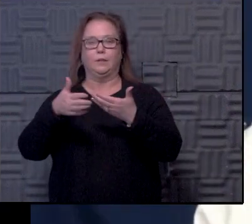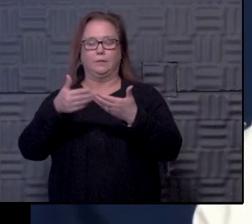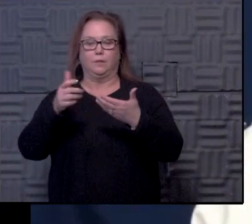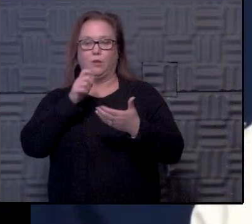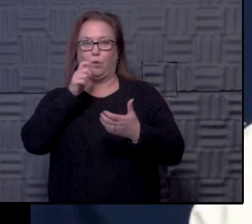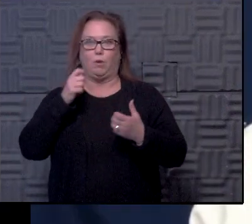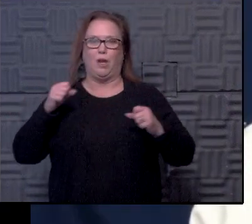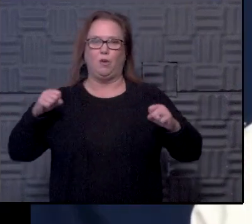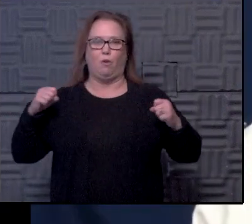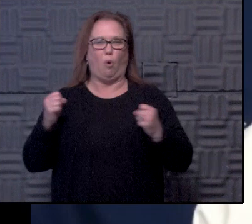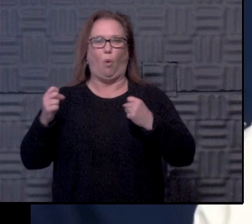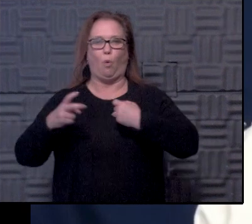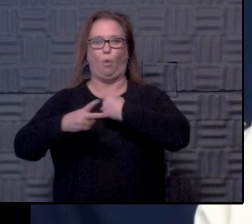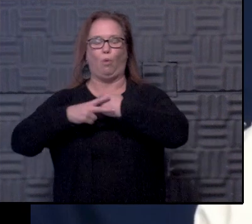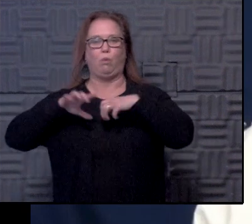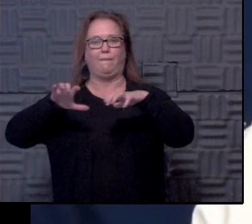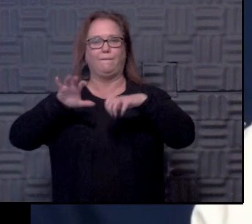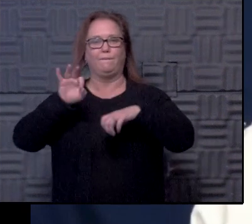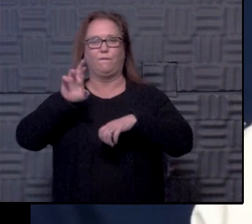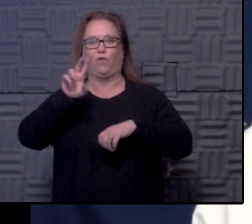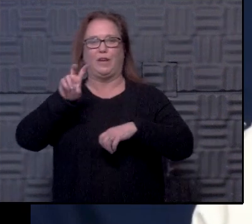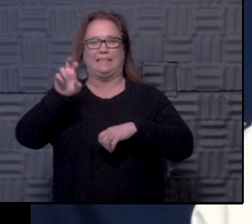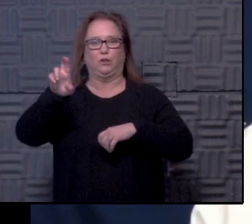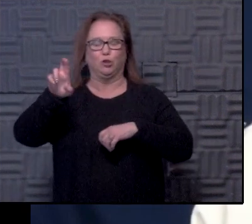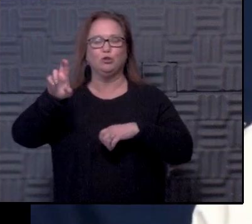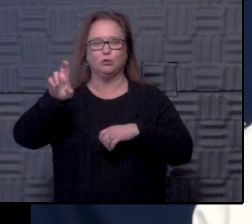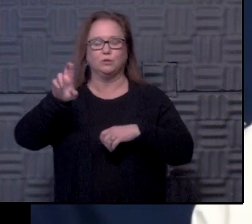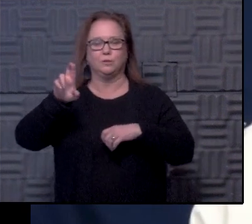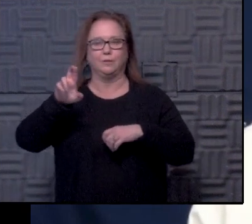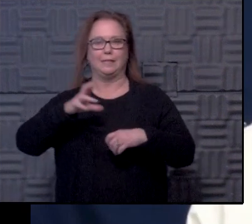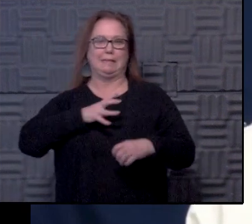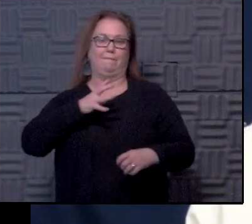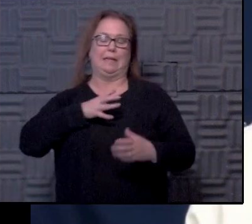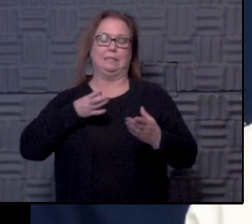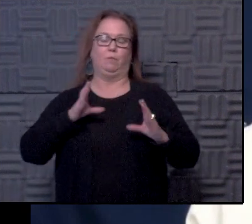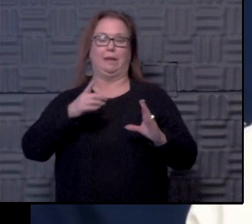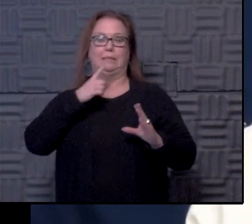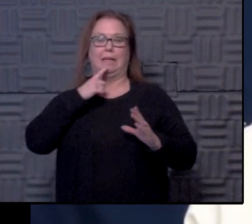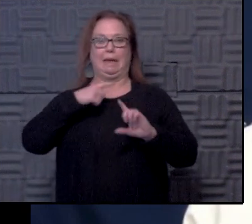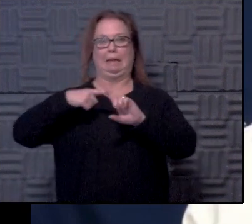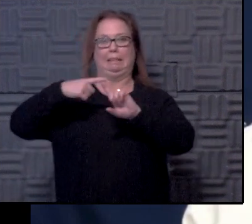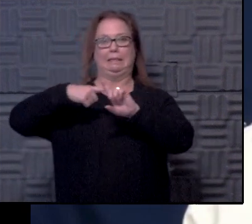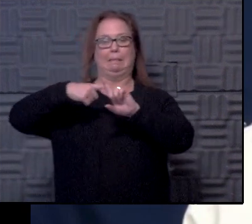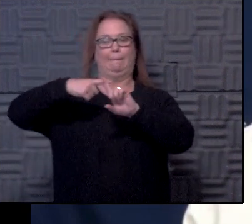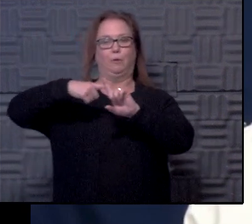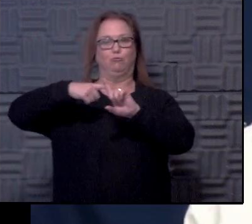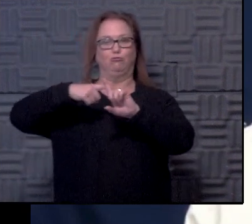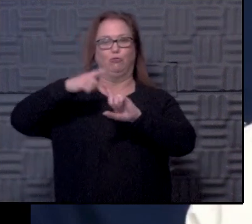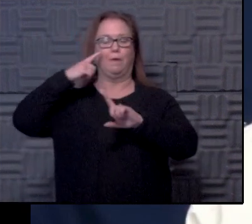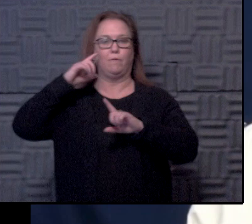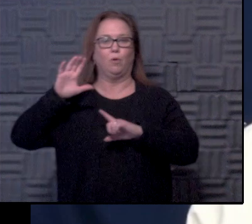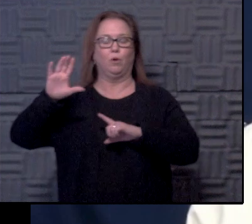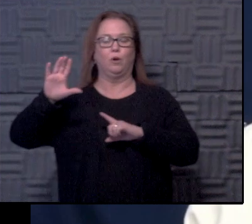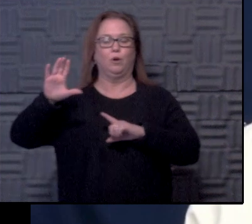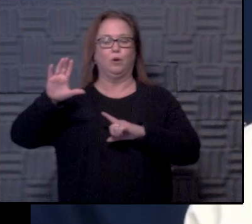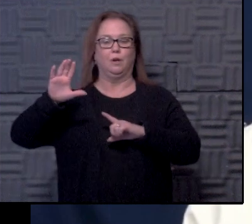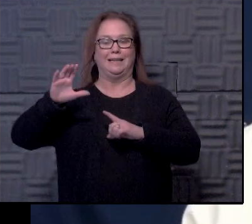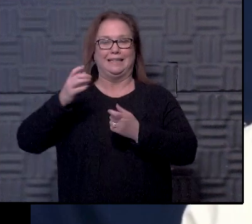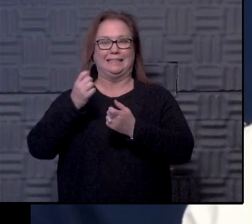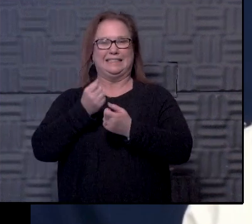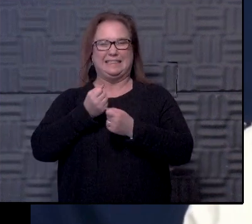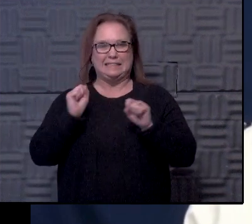need ultra cold chain storage. And so that's just a fancy way of saying the temperature that is needed for